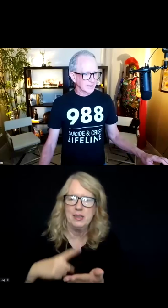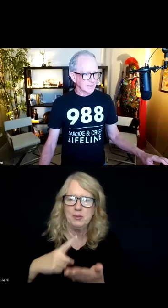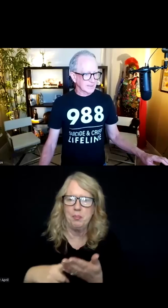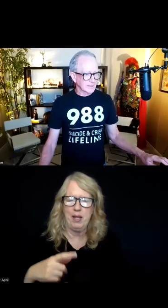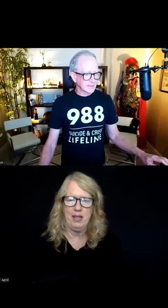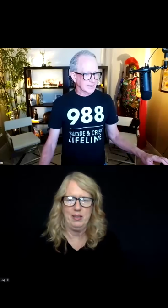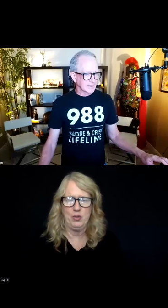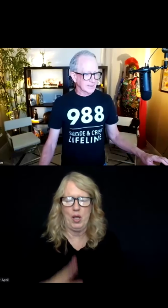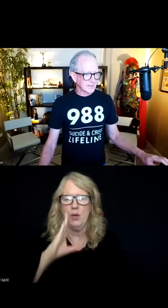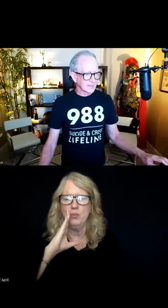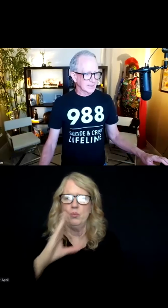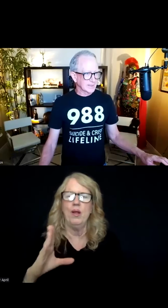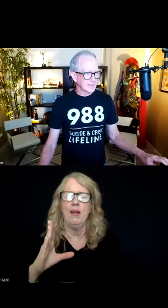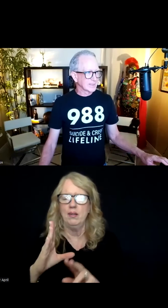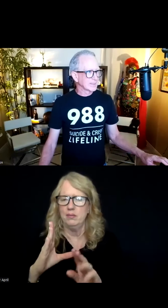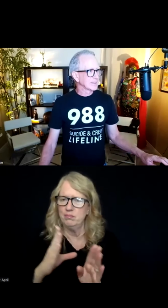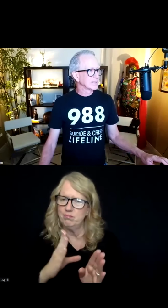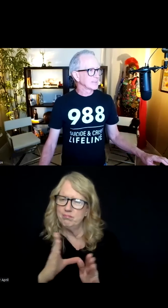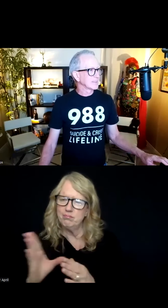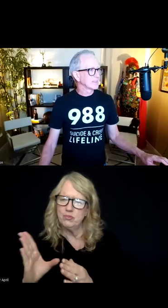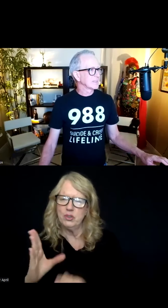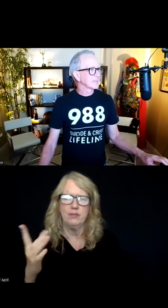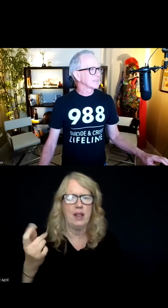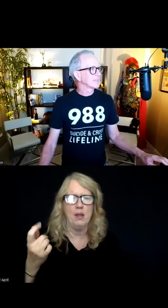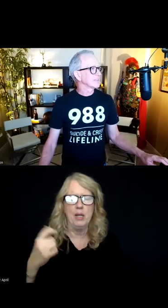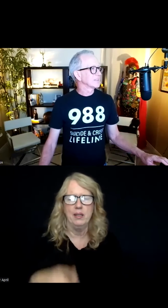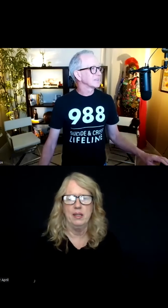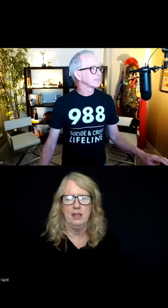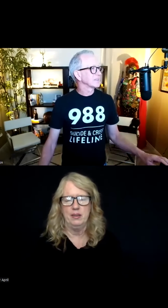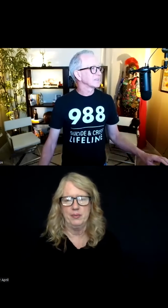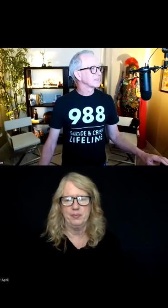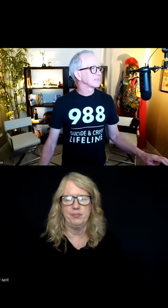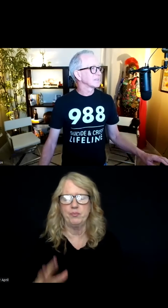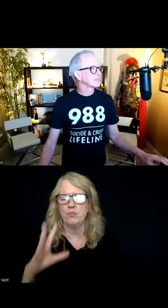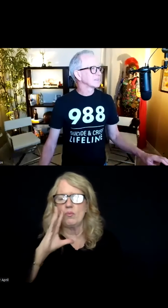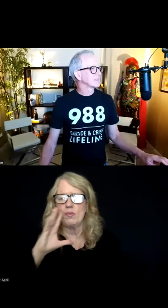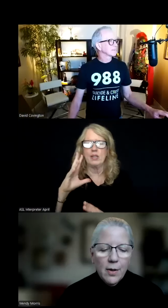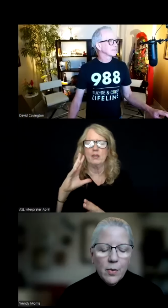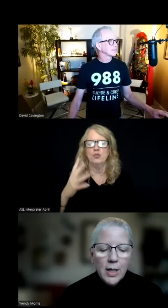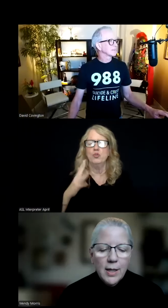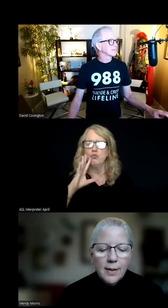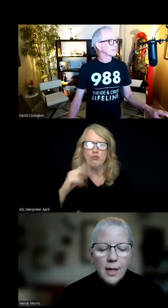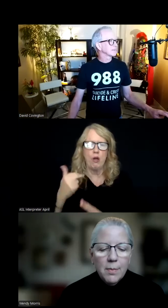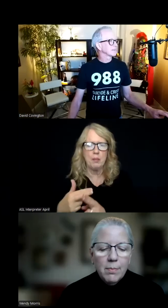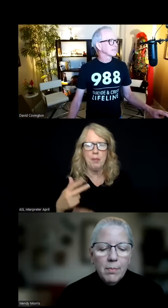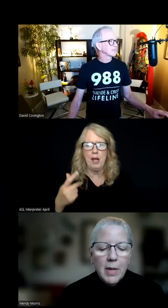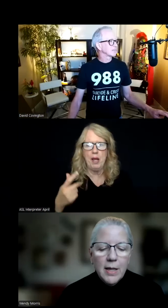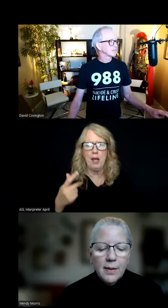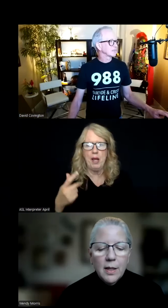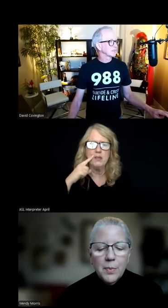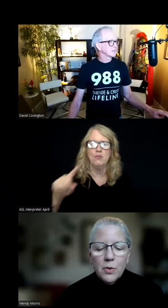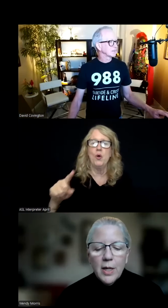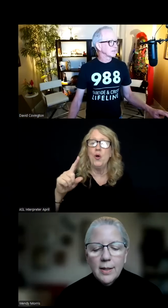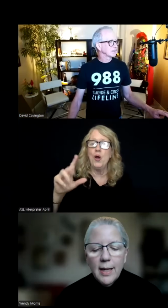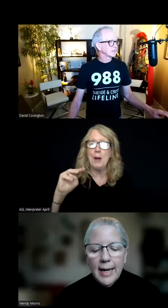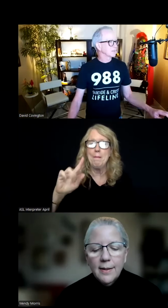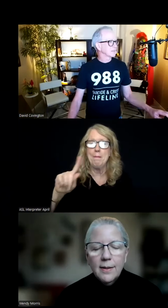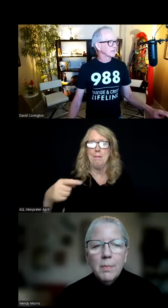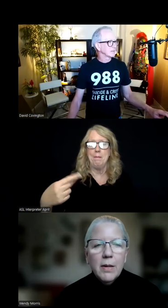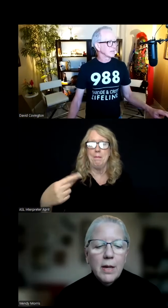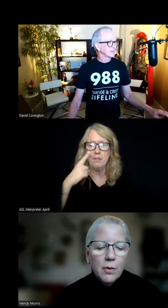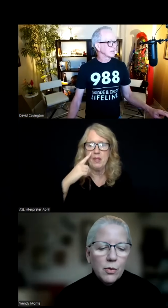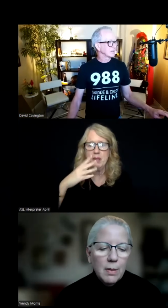shift just a little bit, but maybe not as far as you might think, to talk a little bit about some myths that obstruct